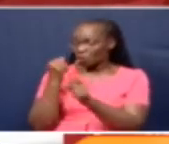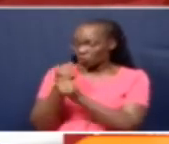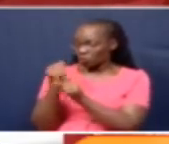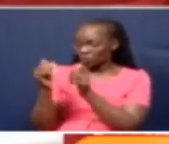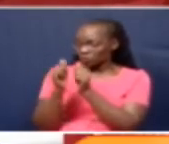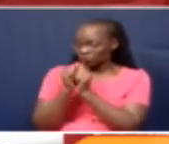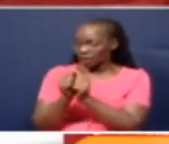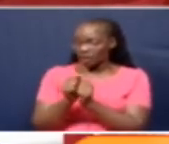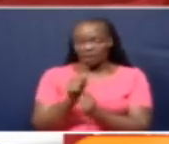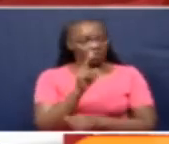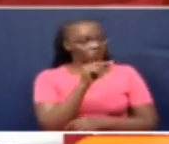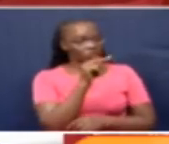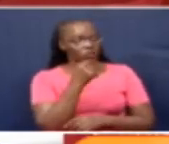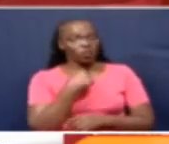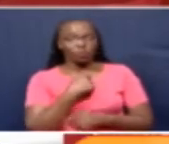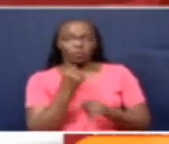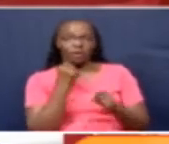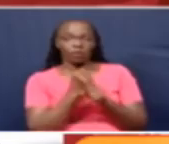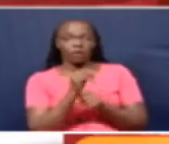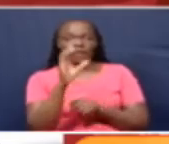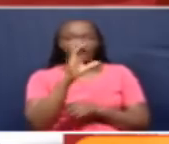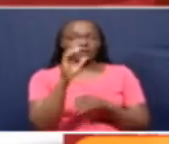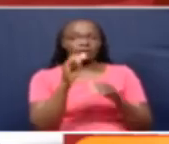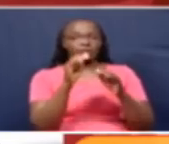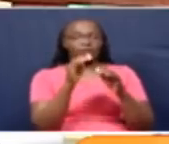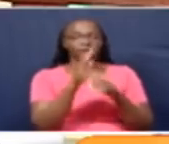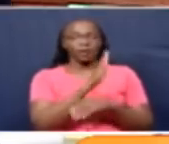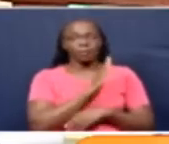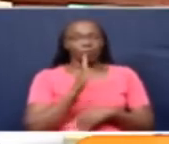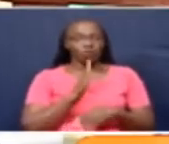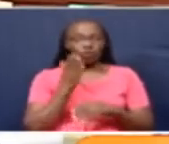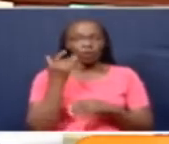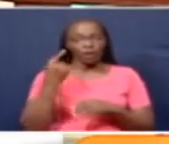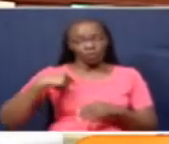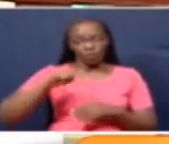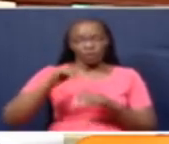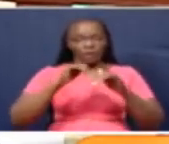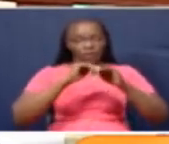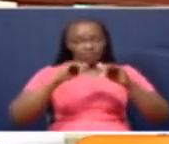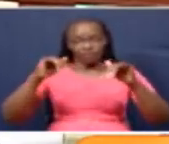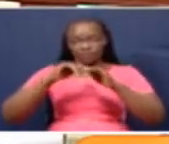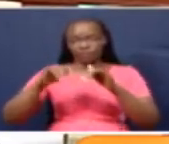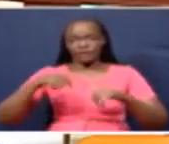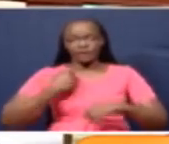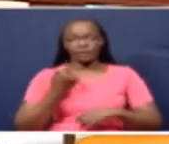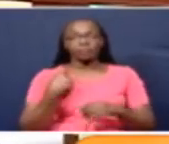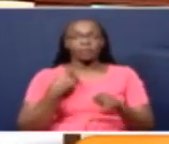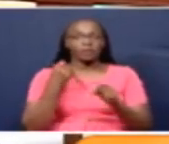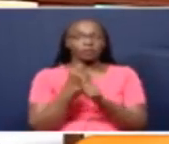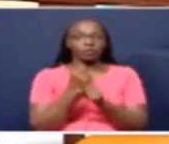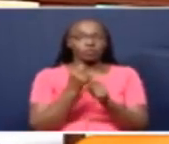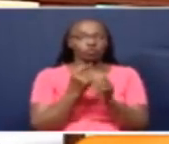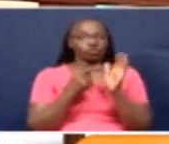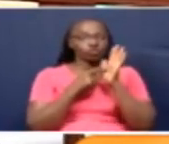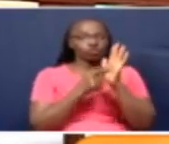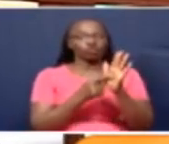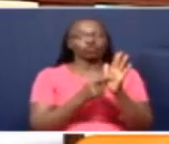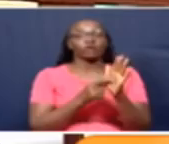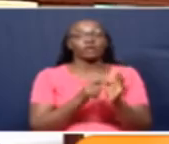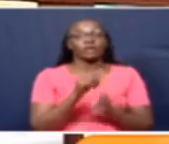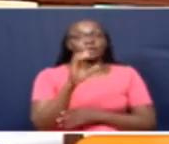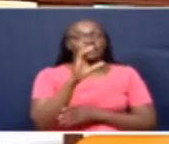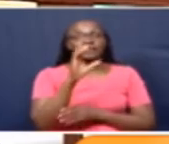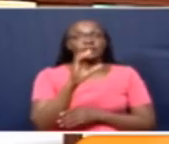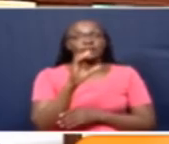Because I performed at the Civic Ball, because we divided ourselves. Uh-huh. I performed at the Civic Ball. Yeah, at City Hall. Yeah, City